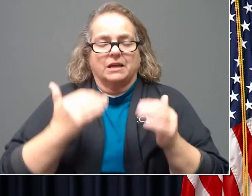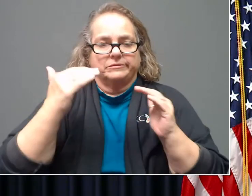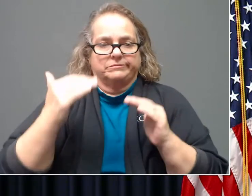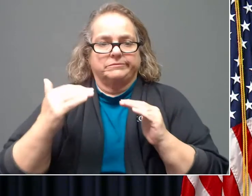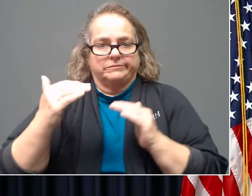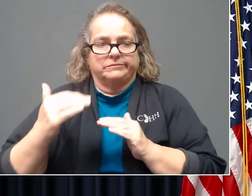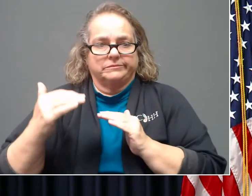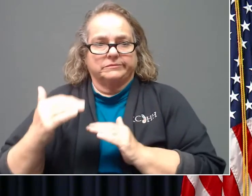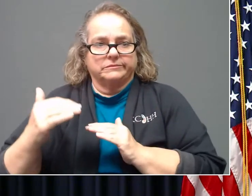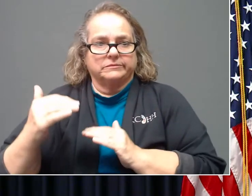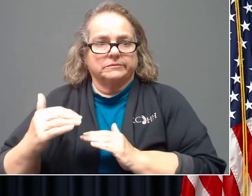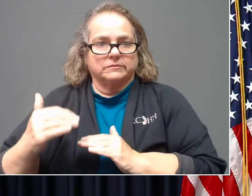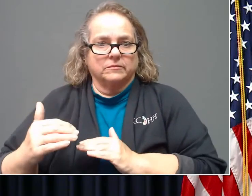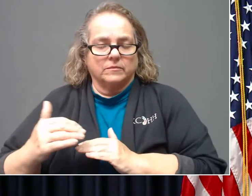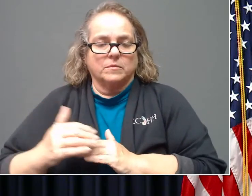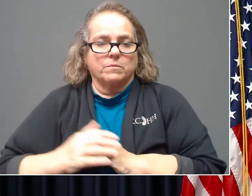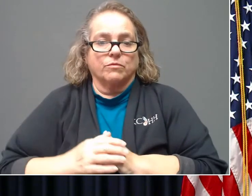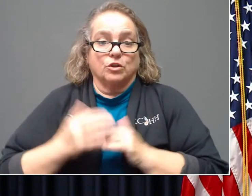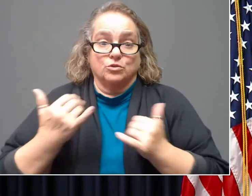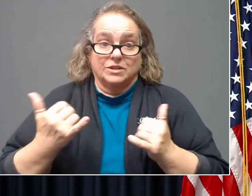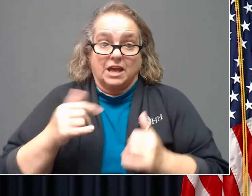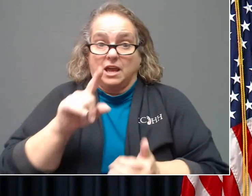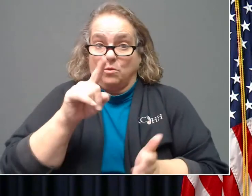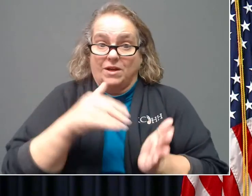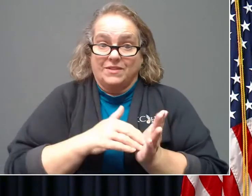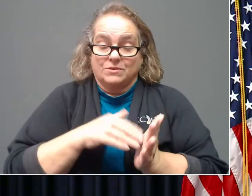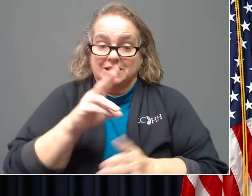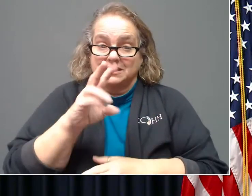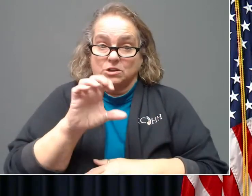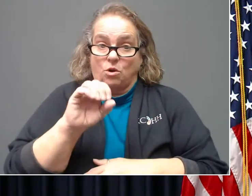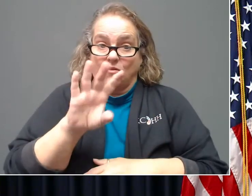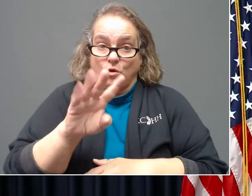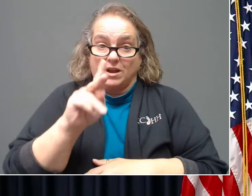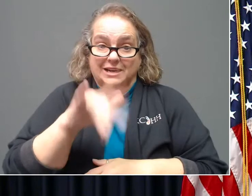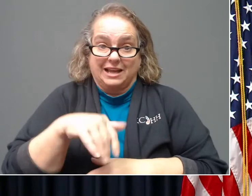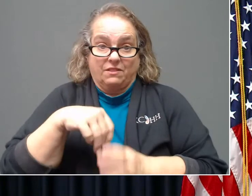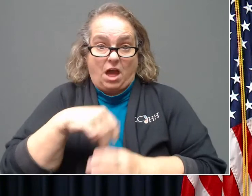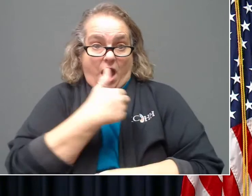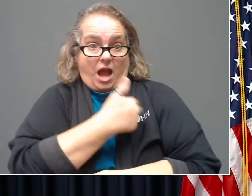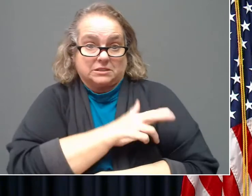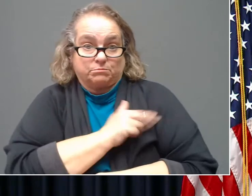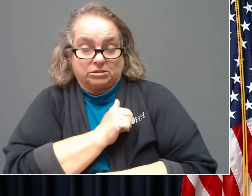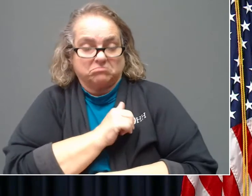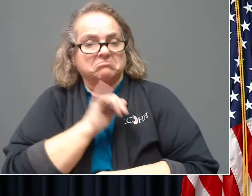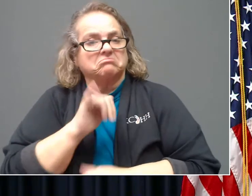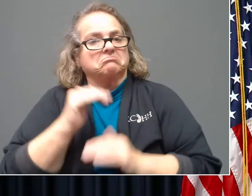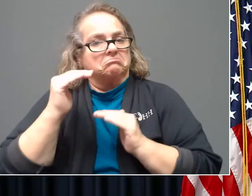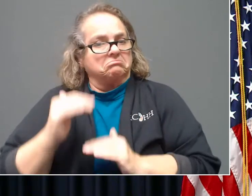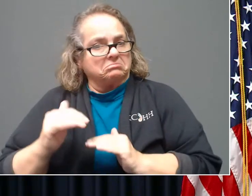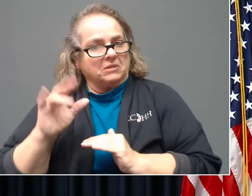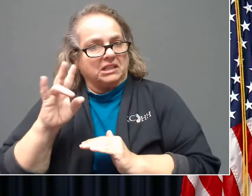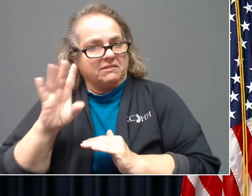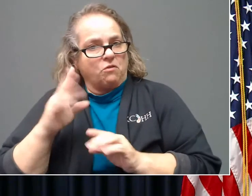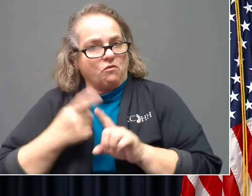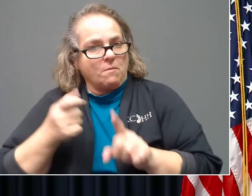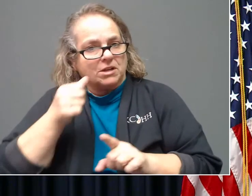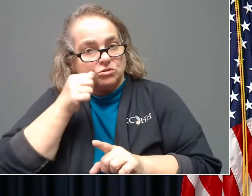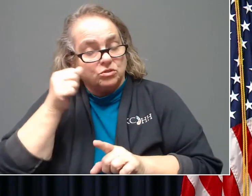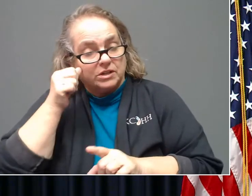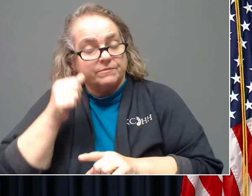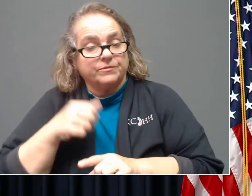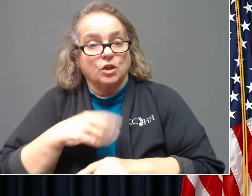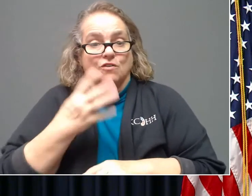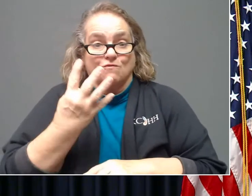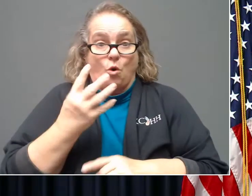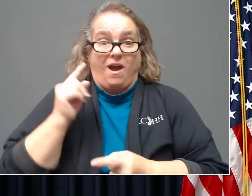have 1,604 Kentuckians hospitalized. That's down 74 from yesterday. 4 less in the